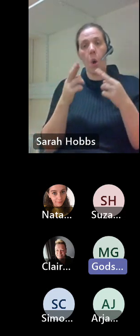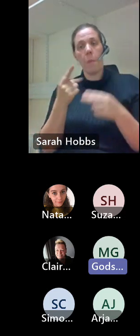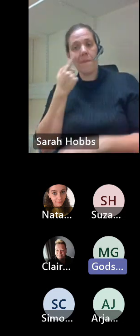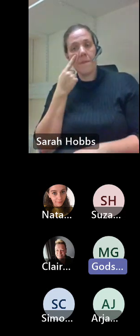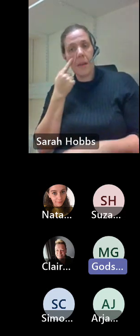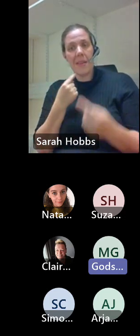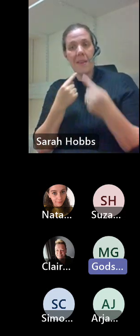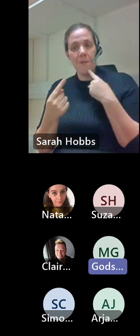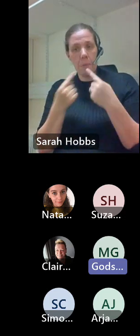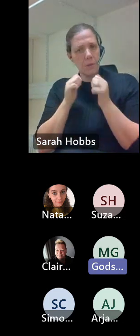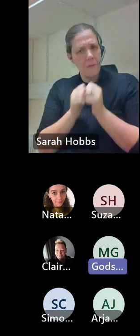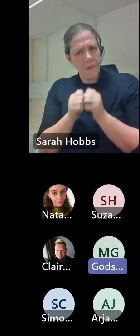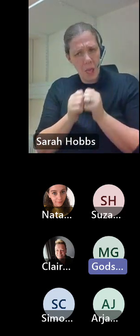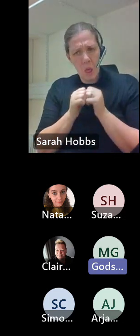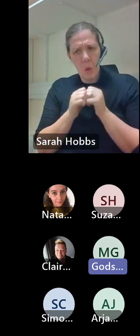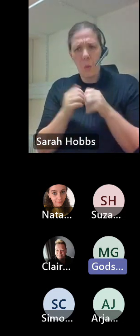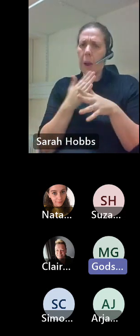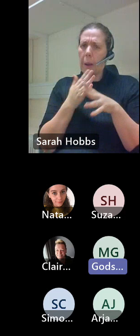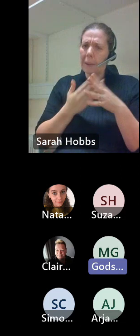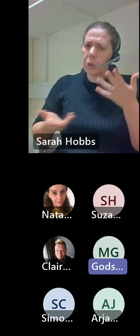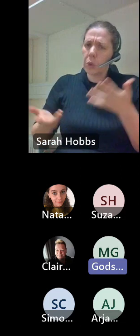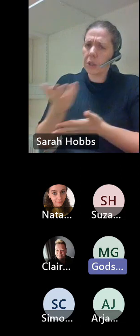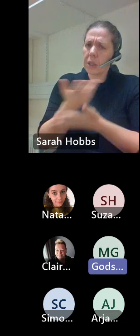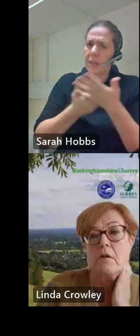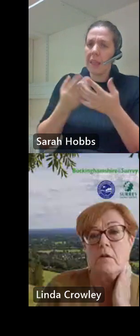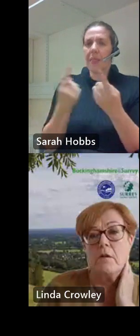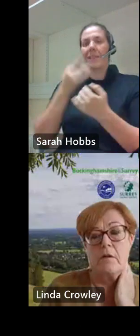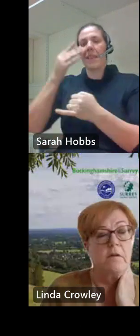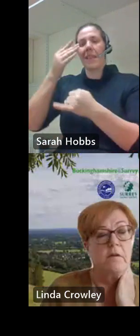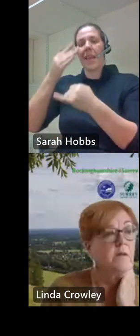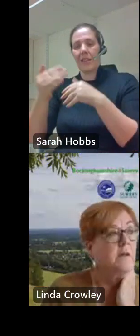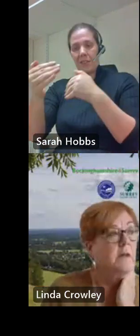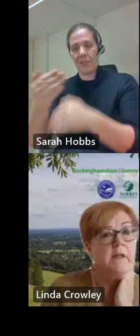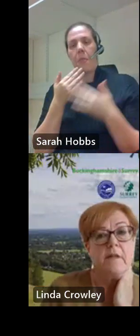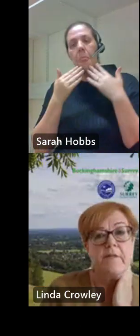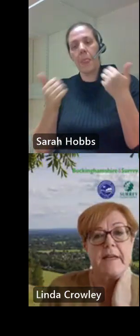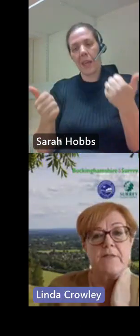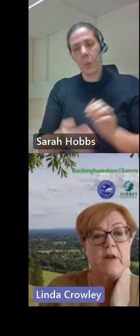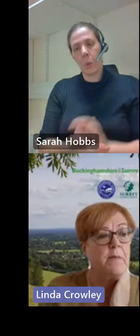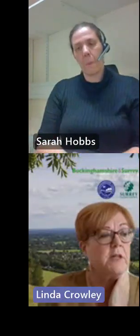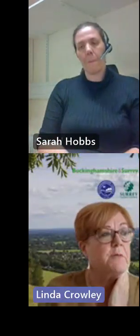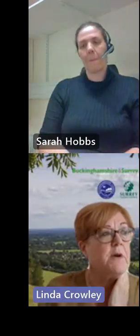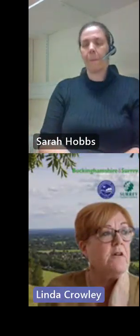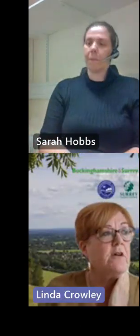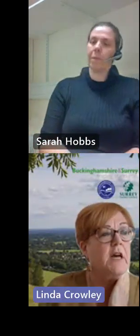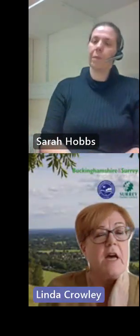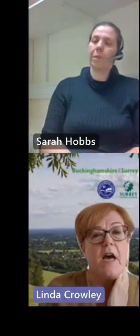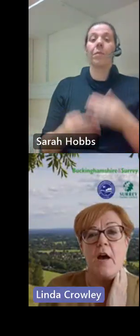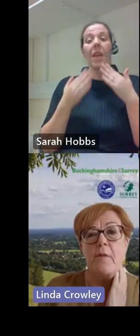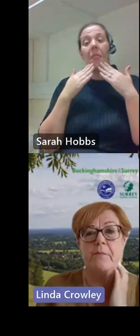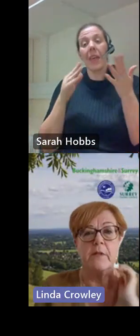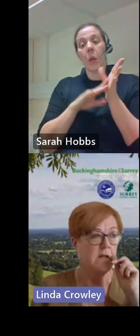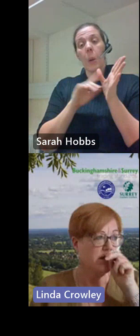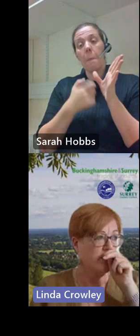of value. Very happy to discuss things at the end of the session. Thank you. Thanks very much, Mark.